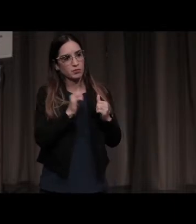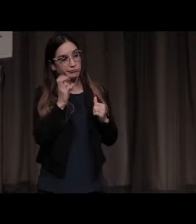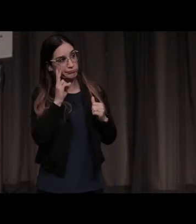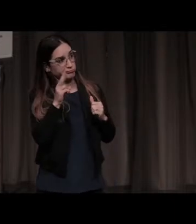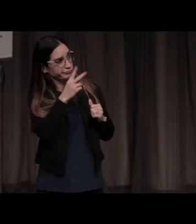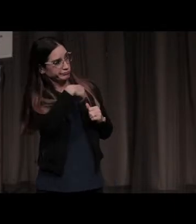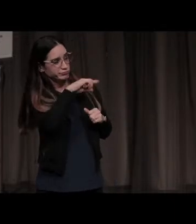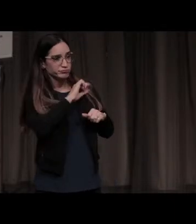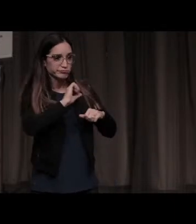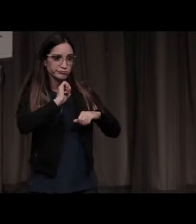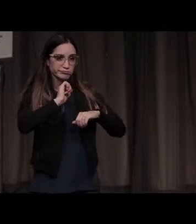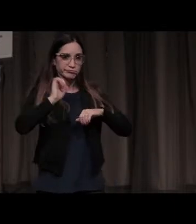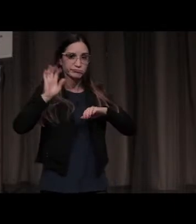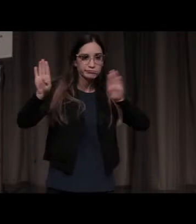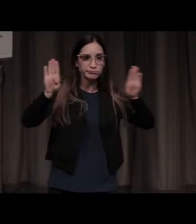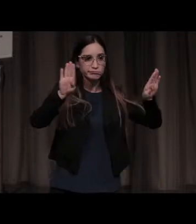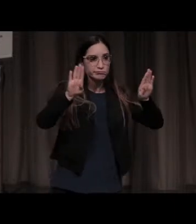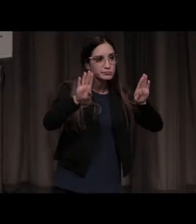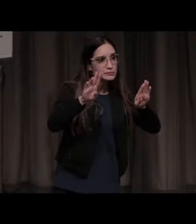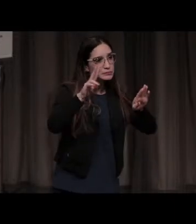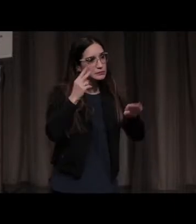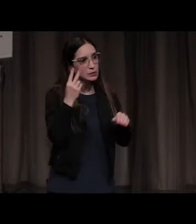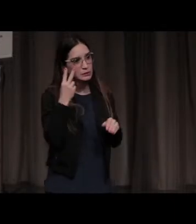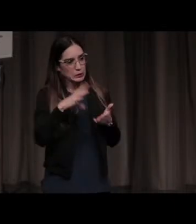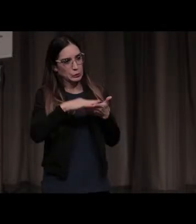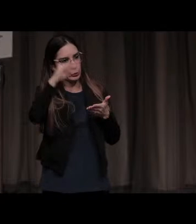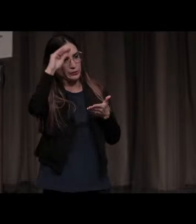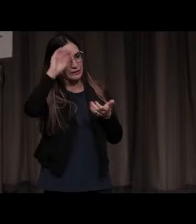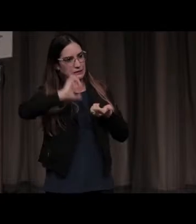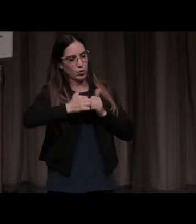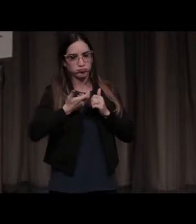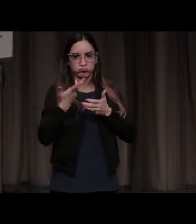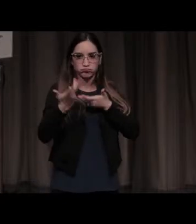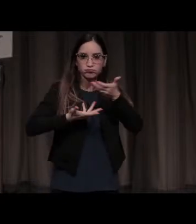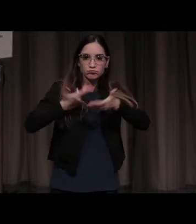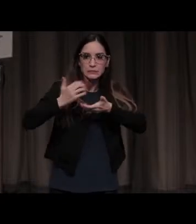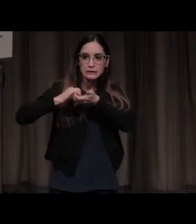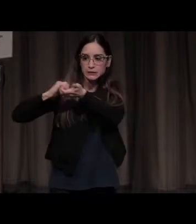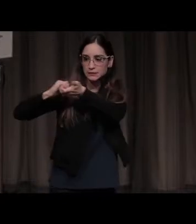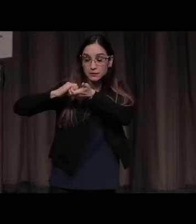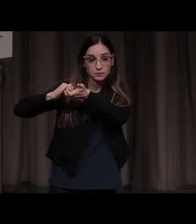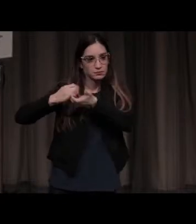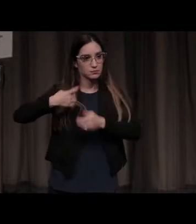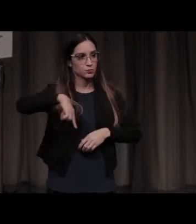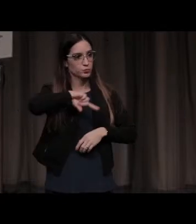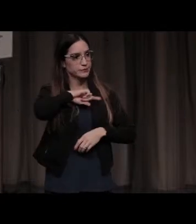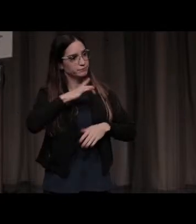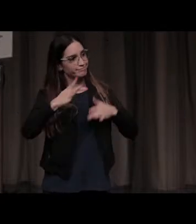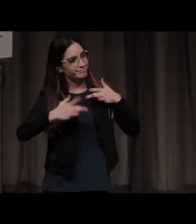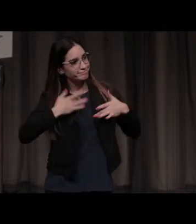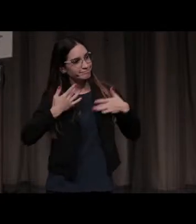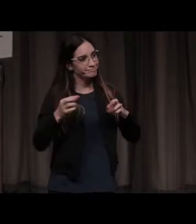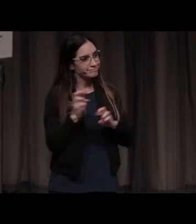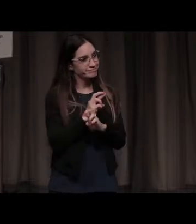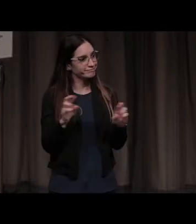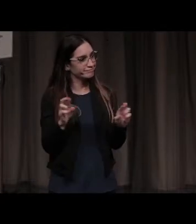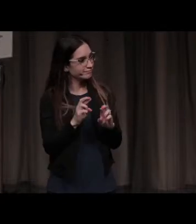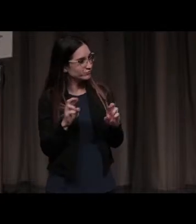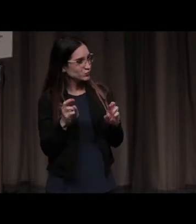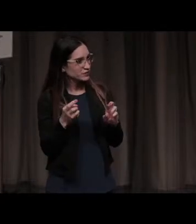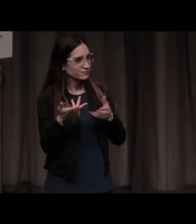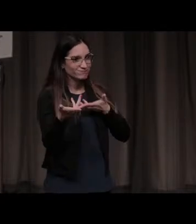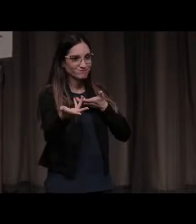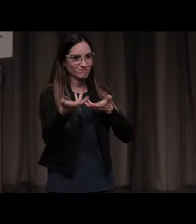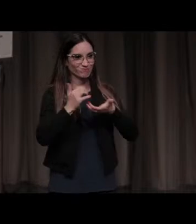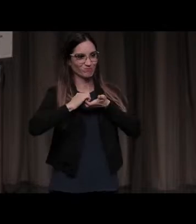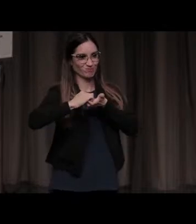exhibition, teaching us and learning, collaborating. So we are very excited as a museum to be collaborating with the Miccosukee